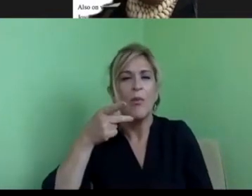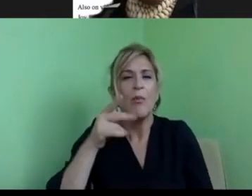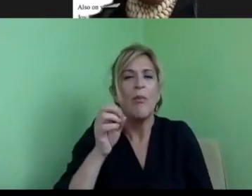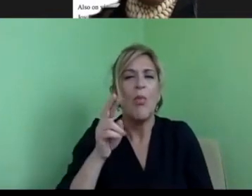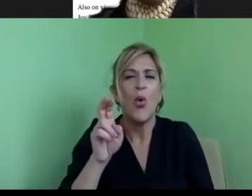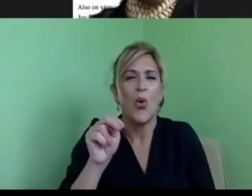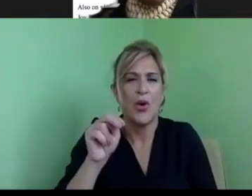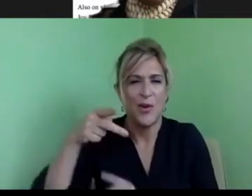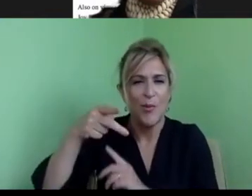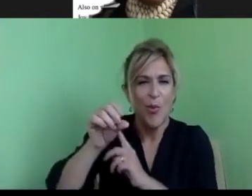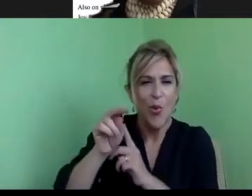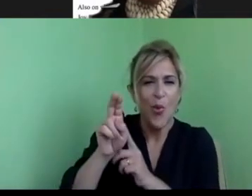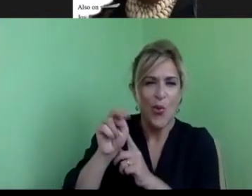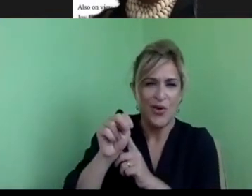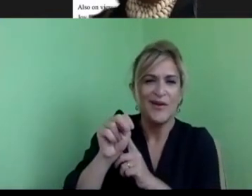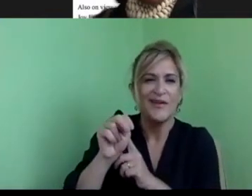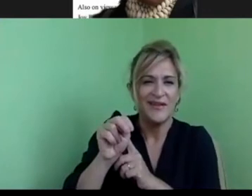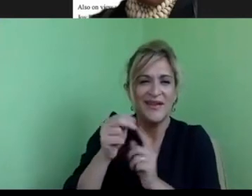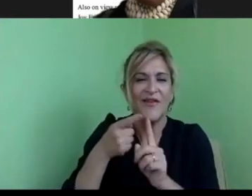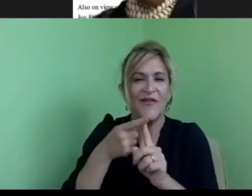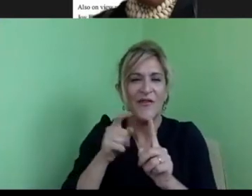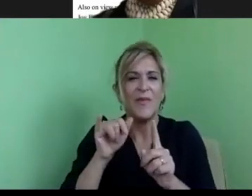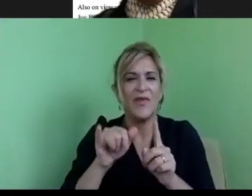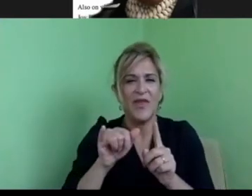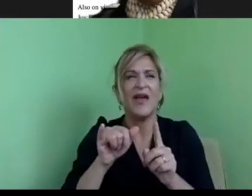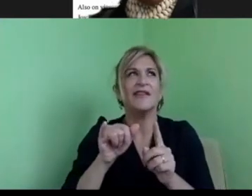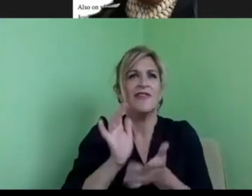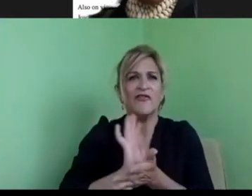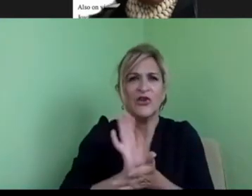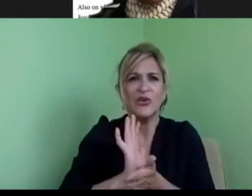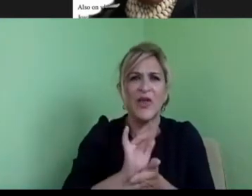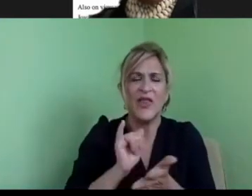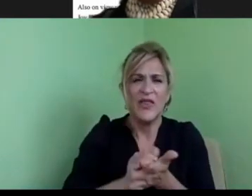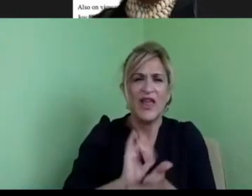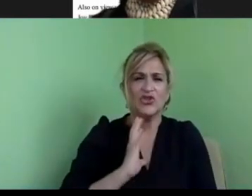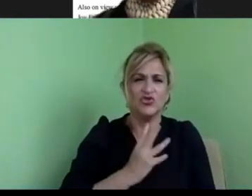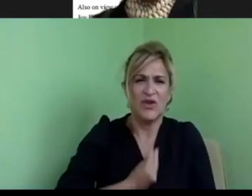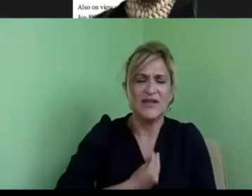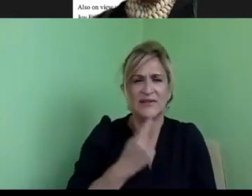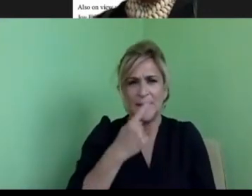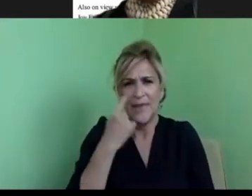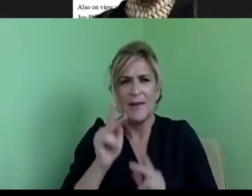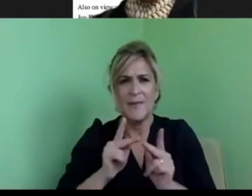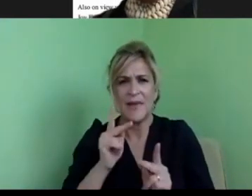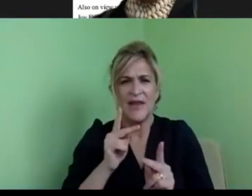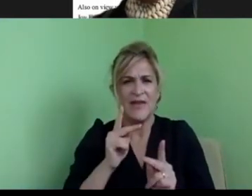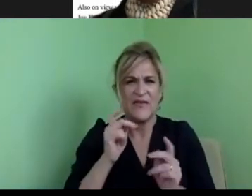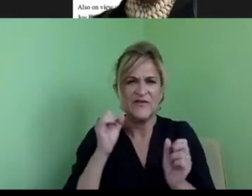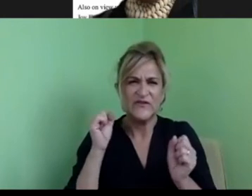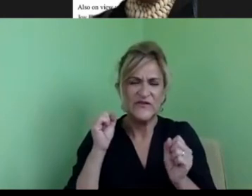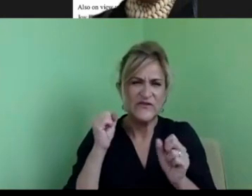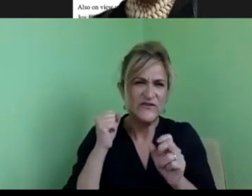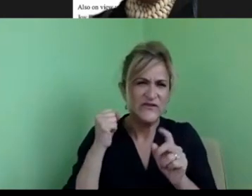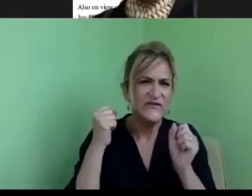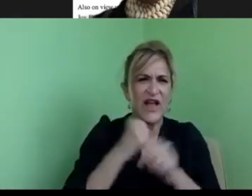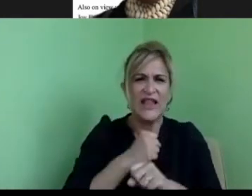proliferation of videos in which trans and black people are being violently attacked and sometimes killed um